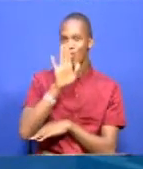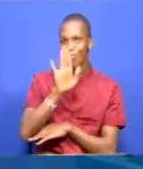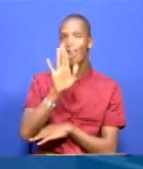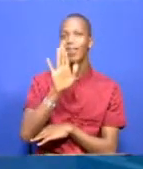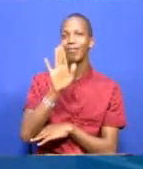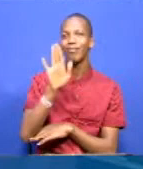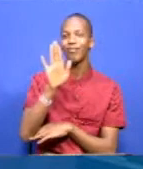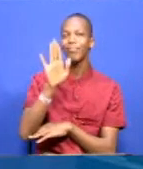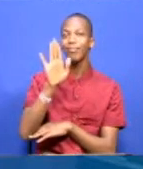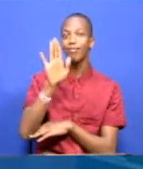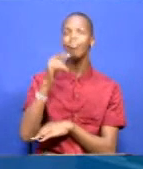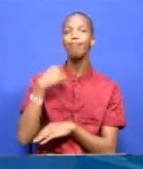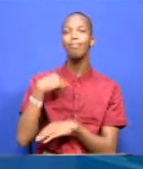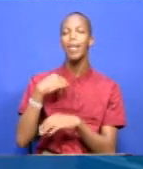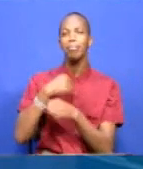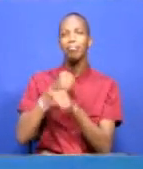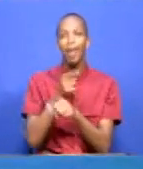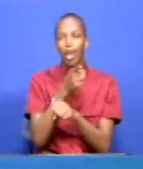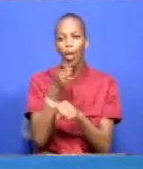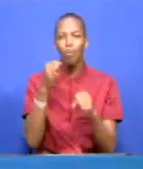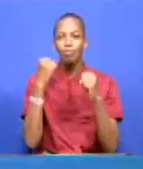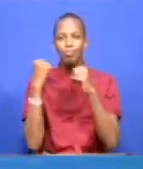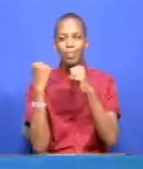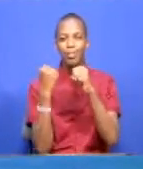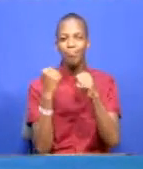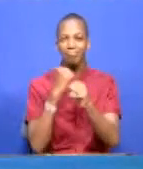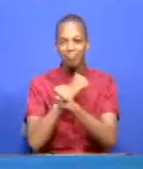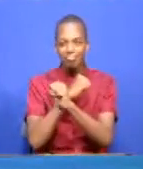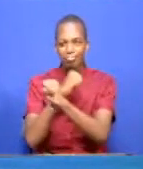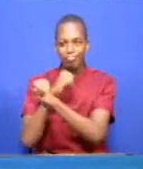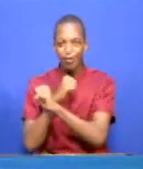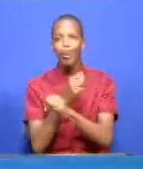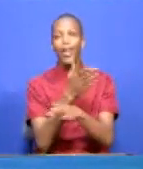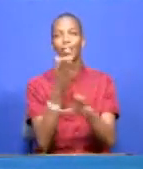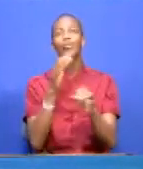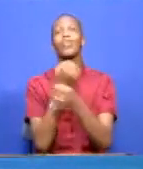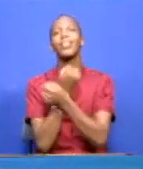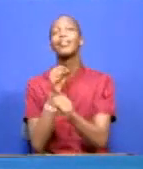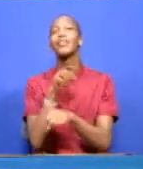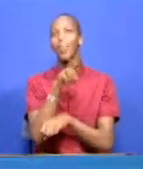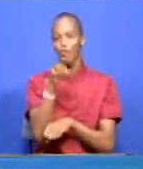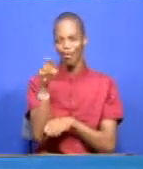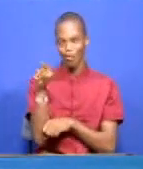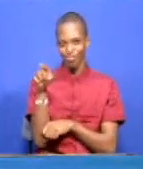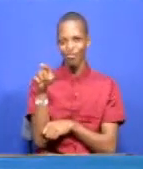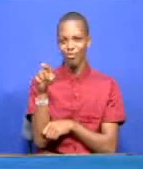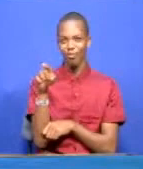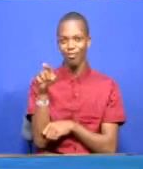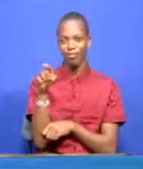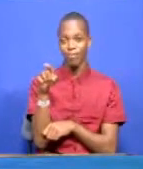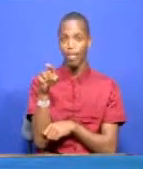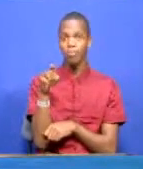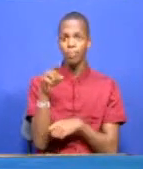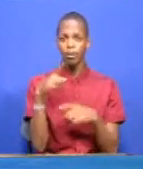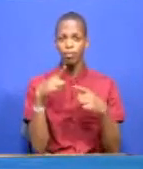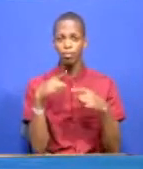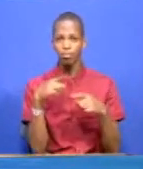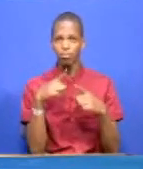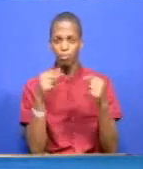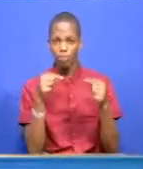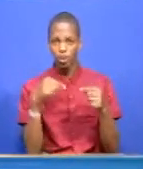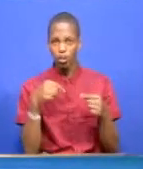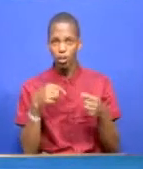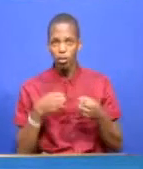will make you strong and help. I'll protect you and save you." We address this message to you at a